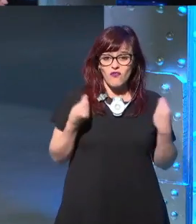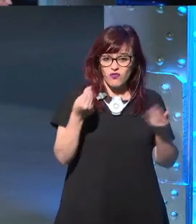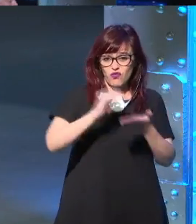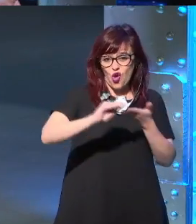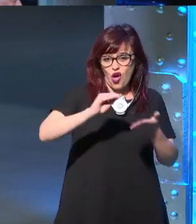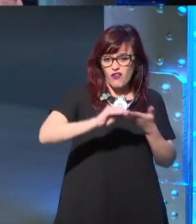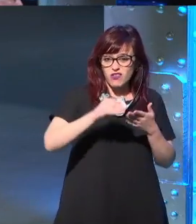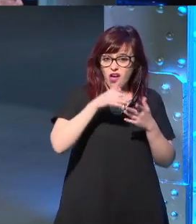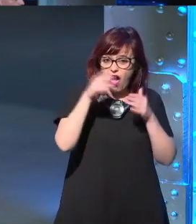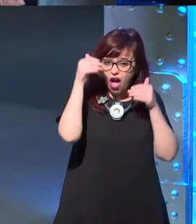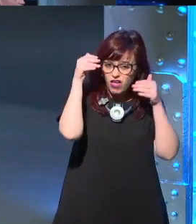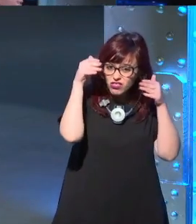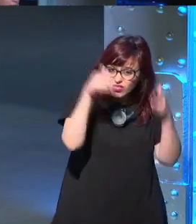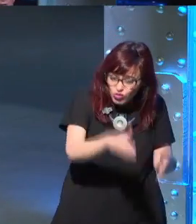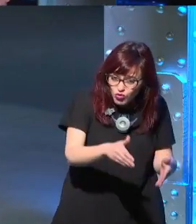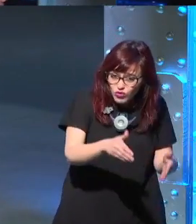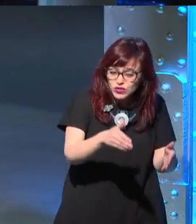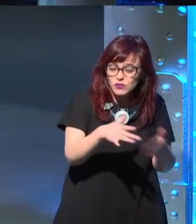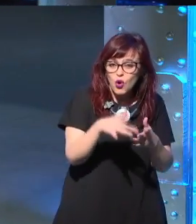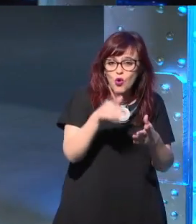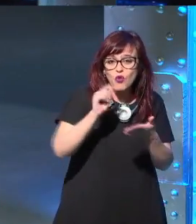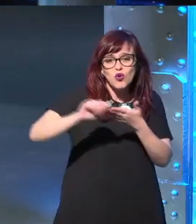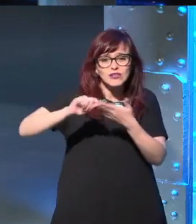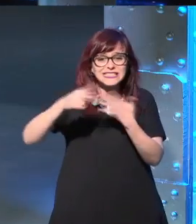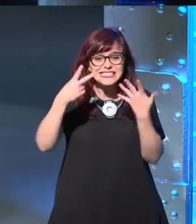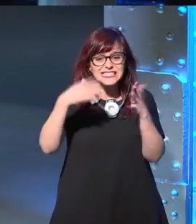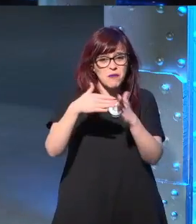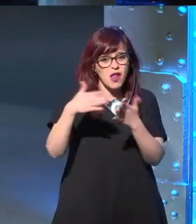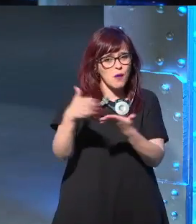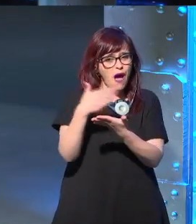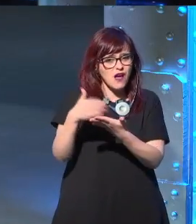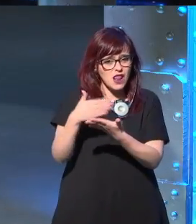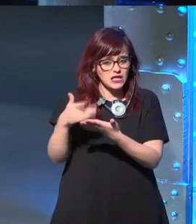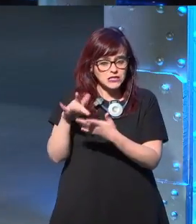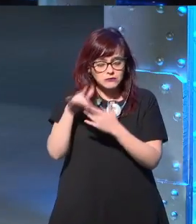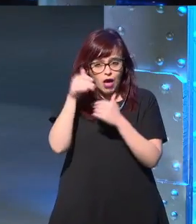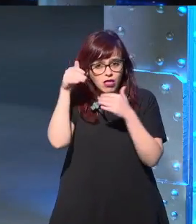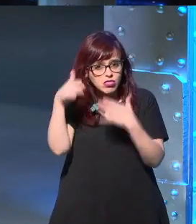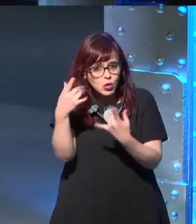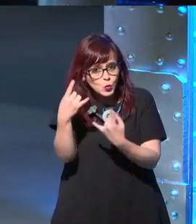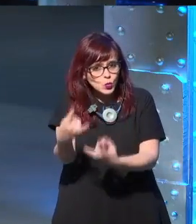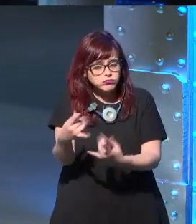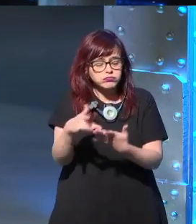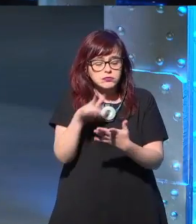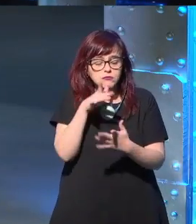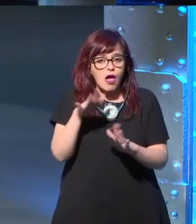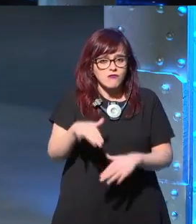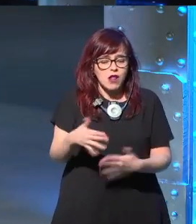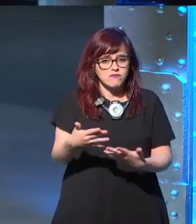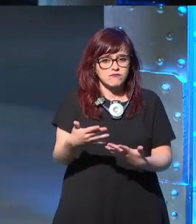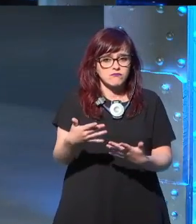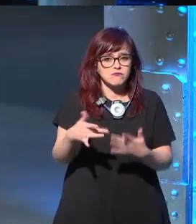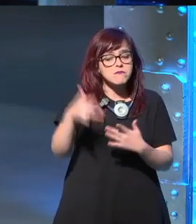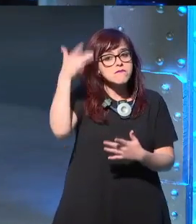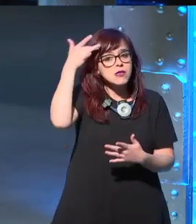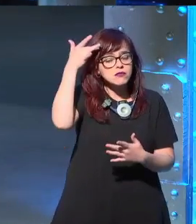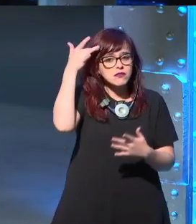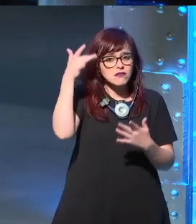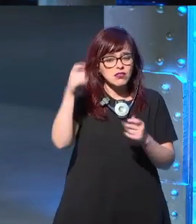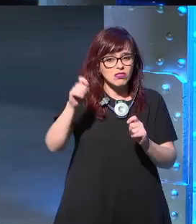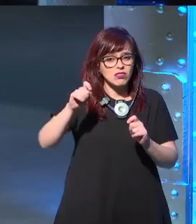7,200 pages of his notebooks, and you see his mind dancing across nature in every one of the pages. And it helped me do something